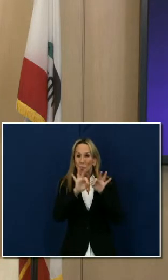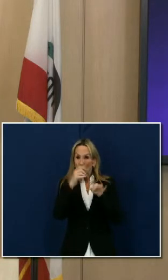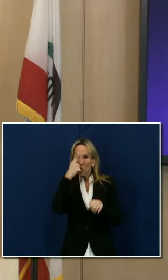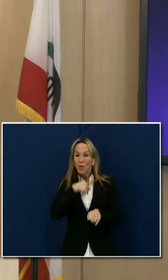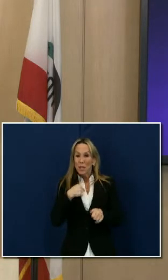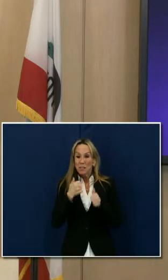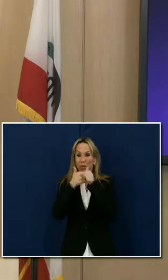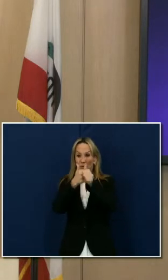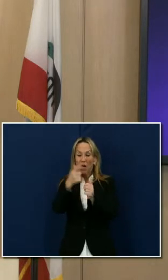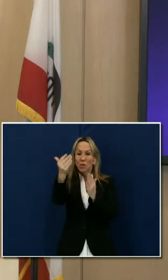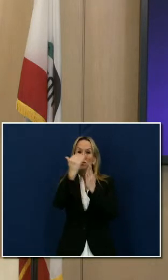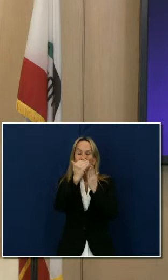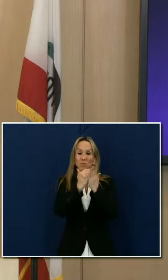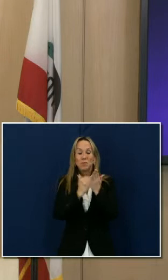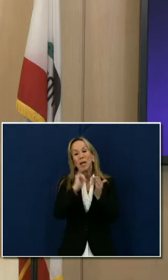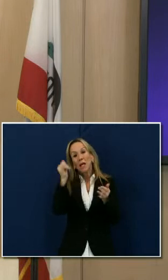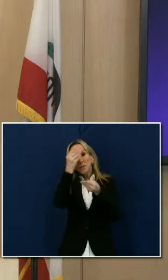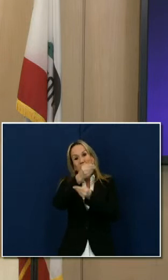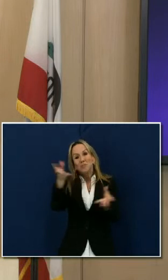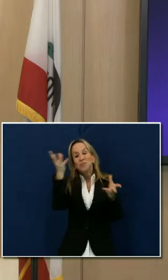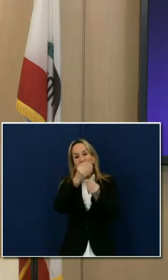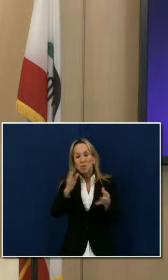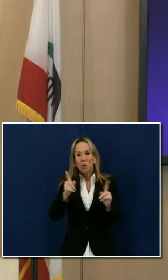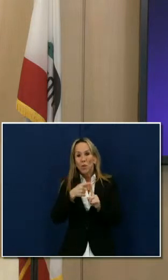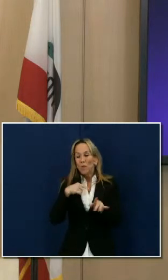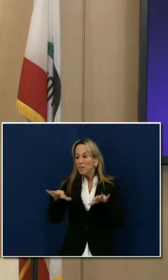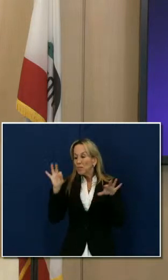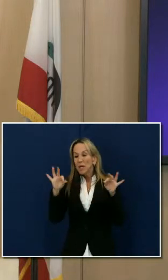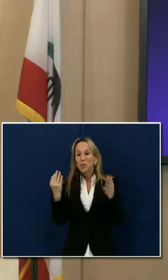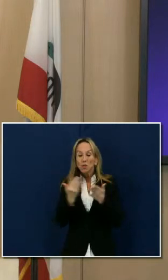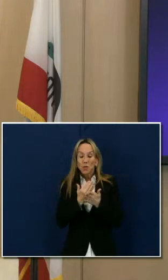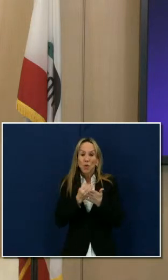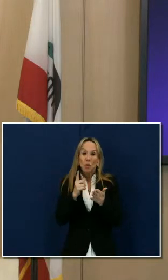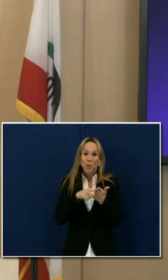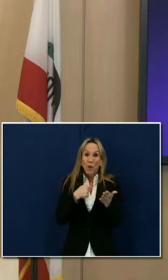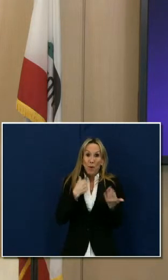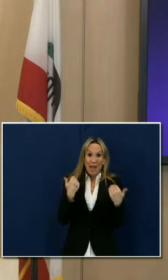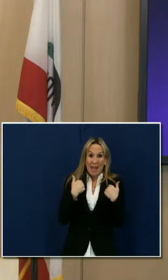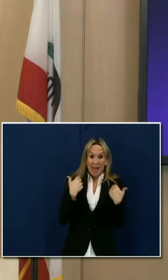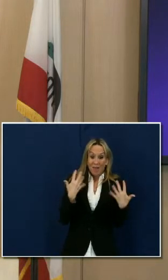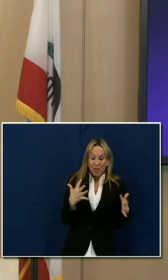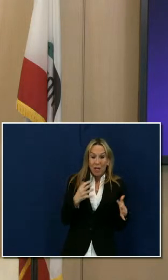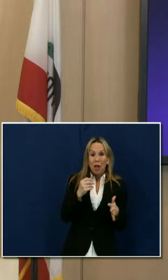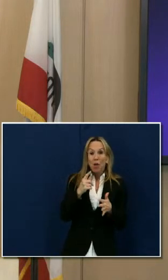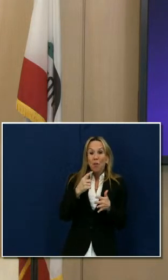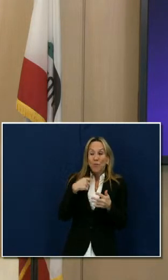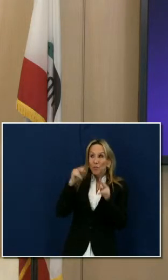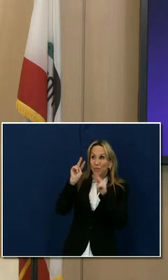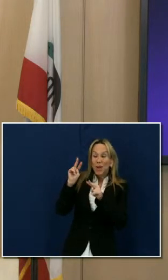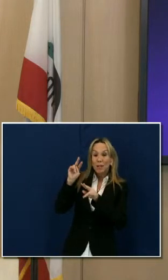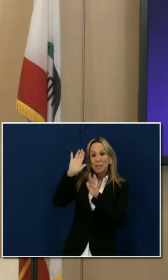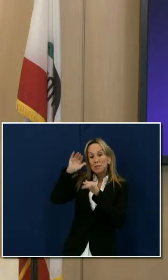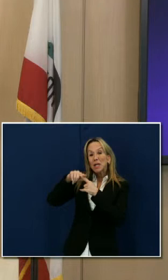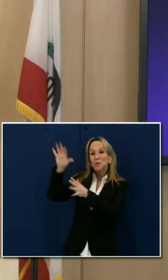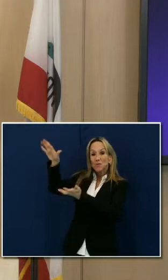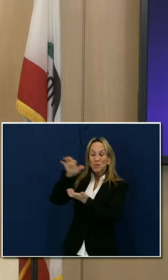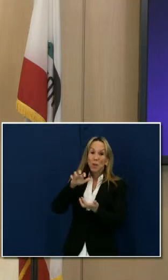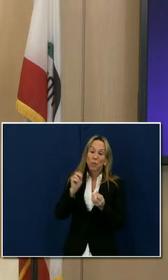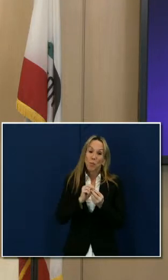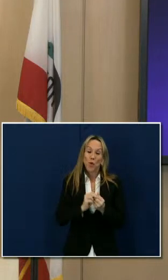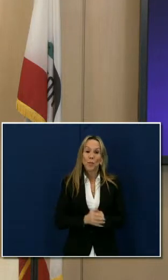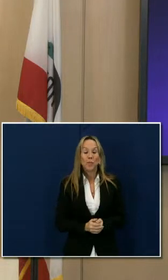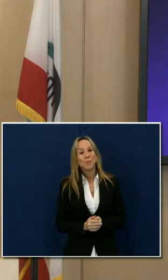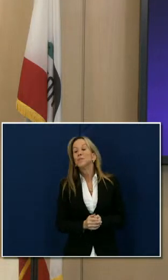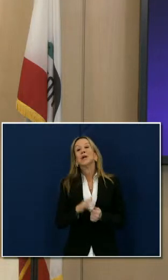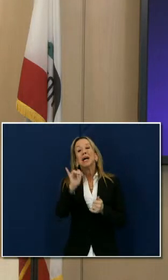go, along with providing updates about what we know, with how many we have and what we expect to get. Because we have so much to get through today on vaccines, I'm going to simplify the